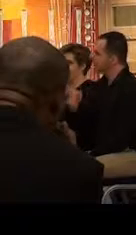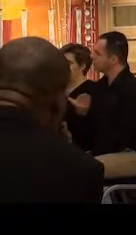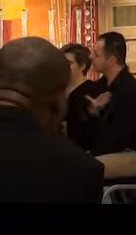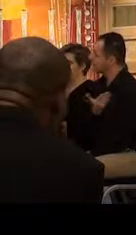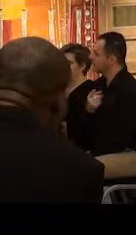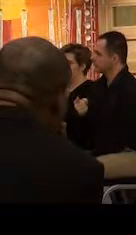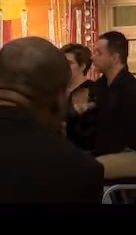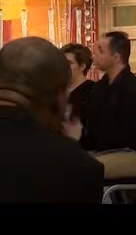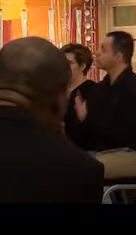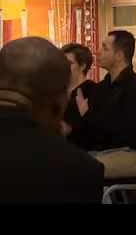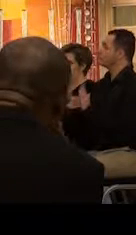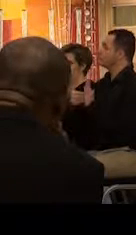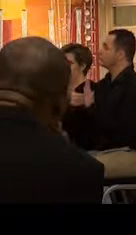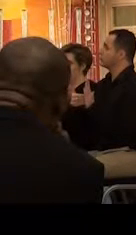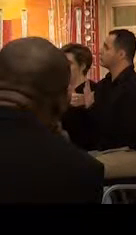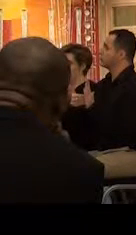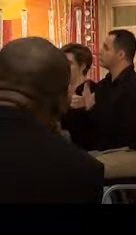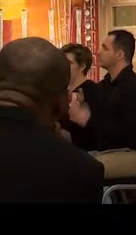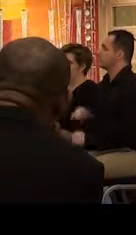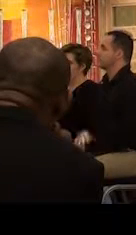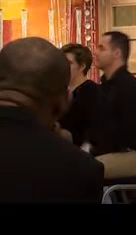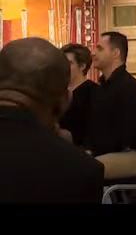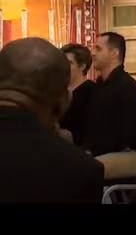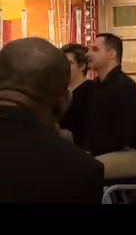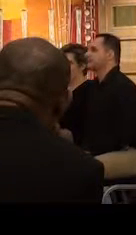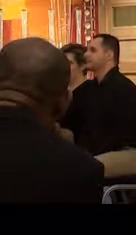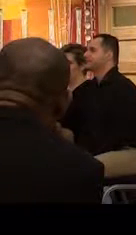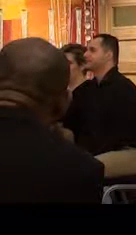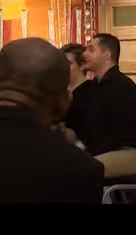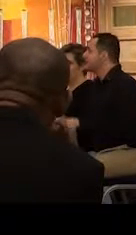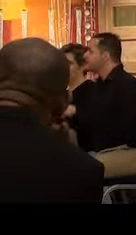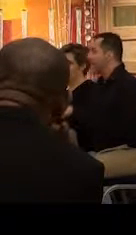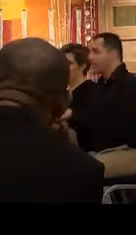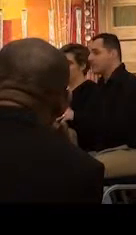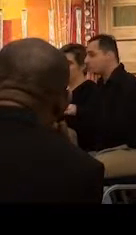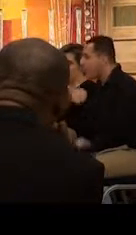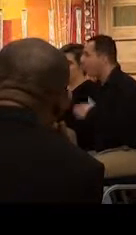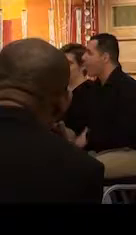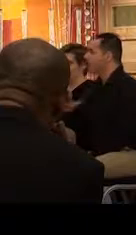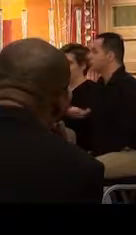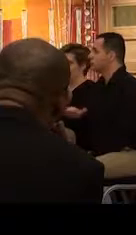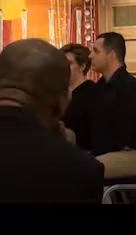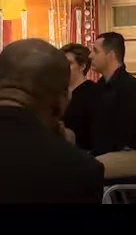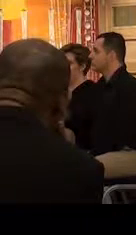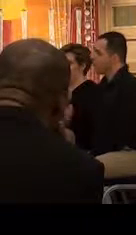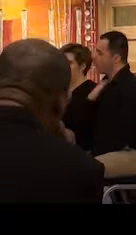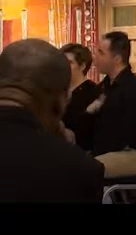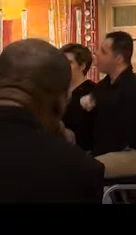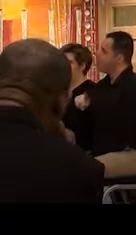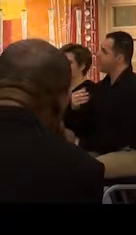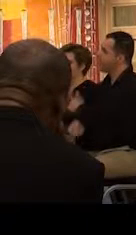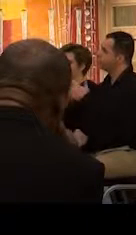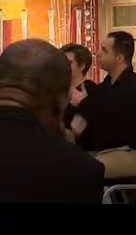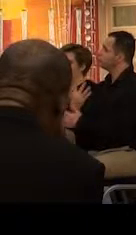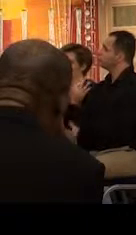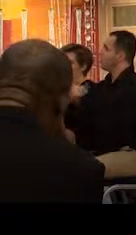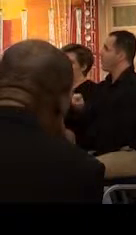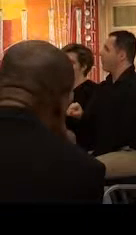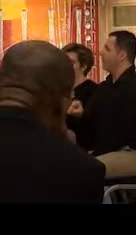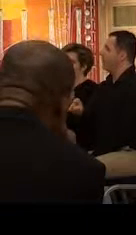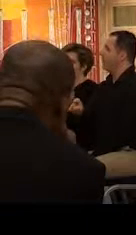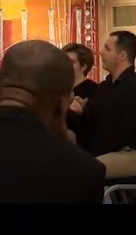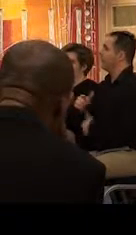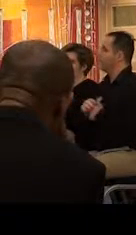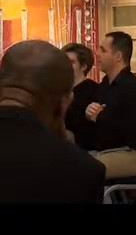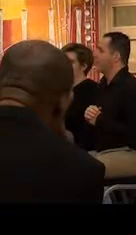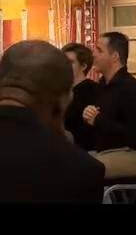make the contributions that the children were making and growing as a result of those contributions, not just themselves,